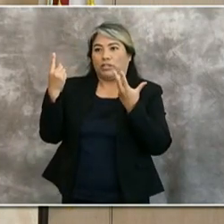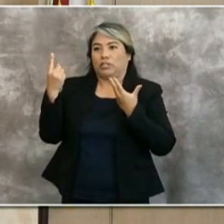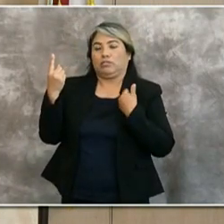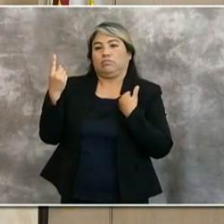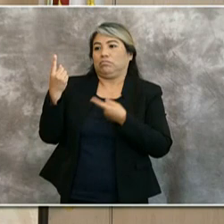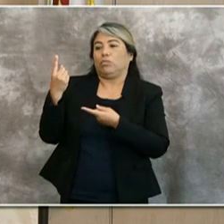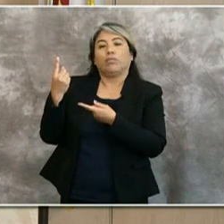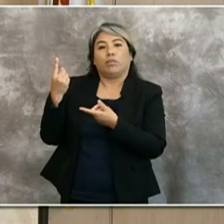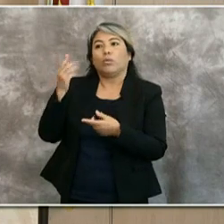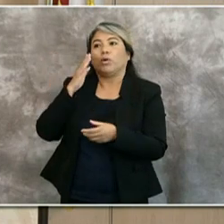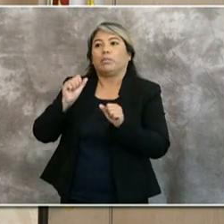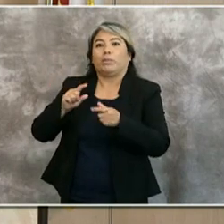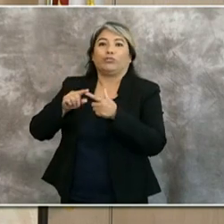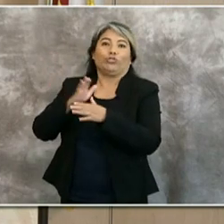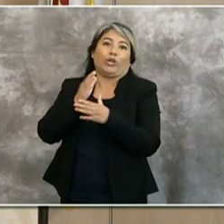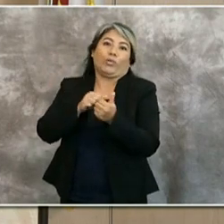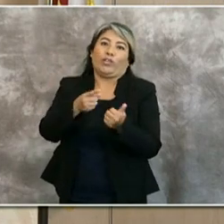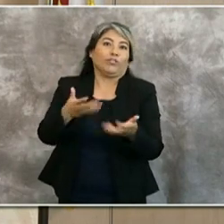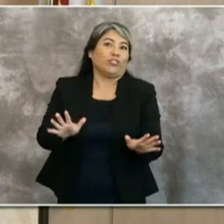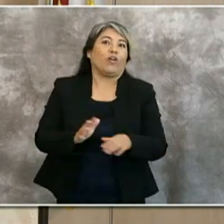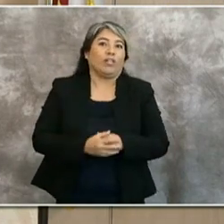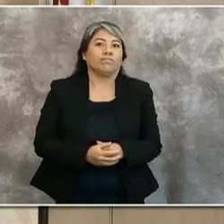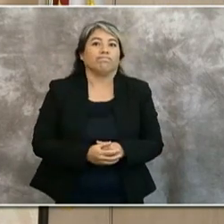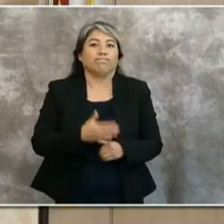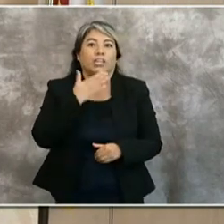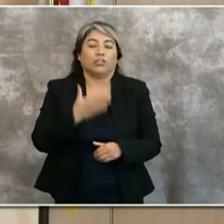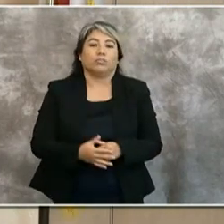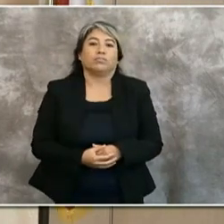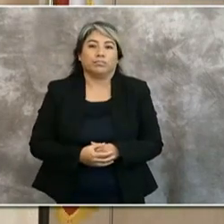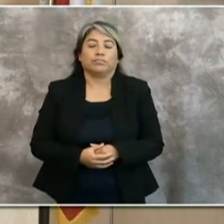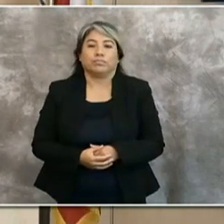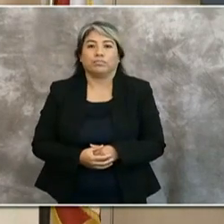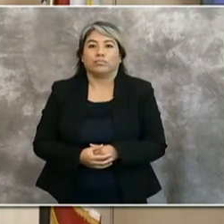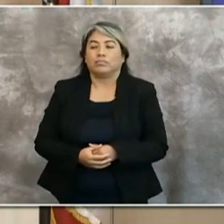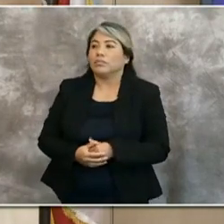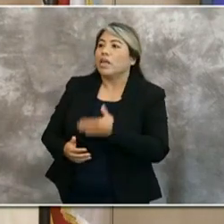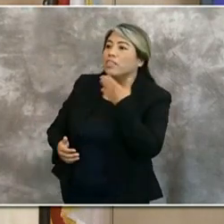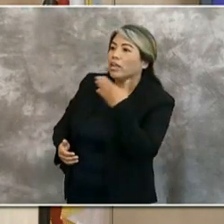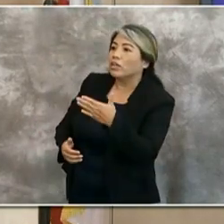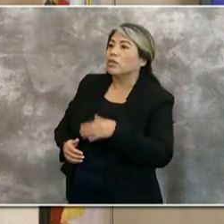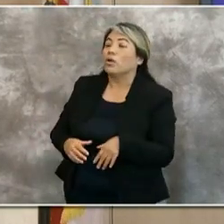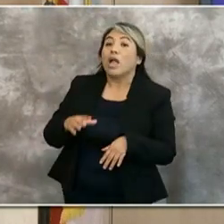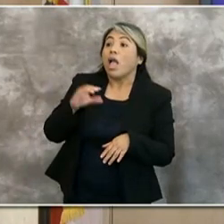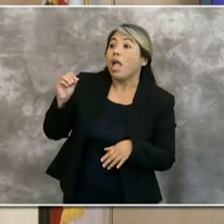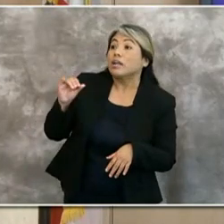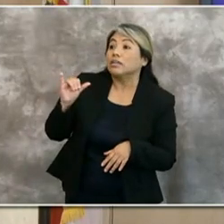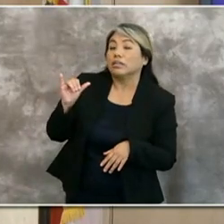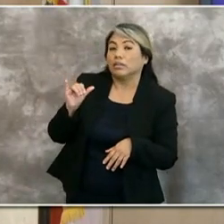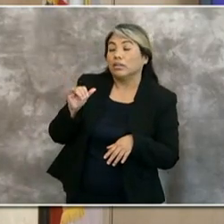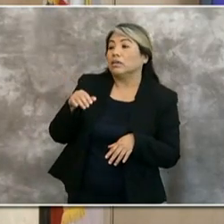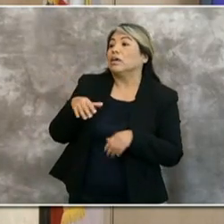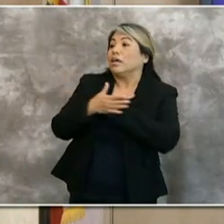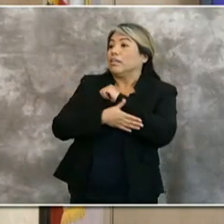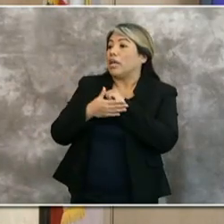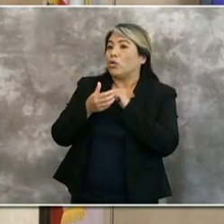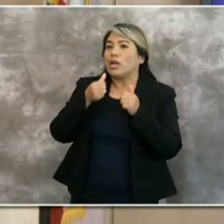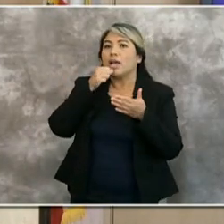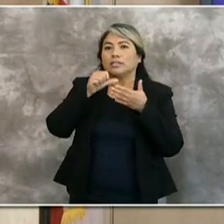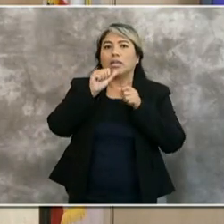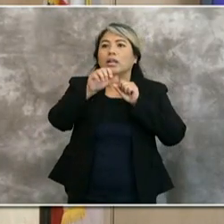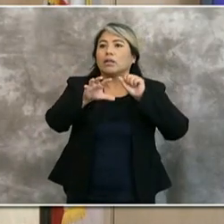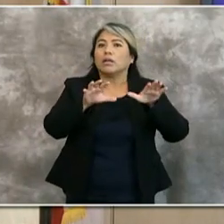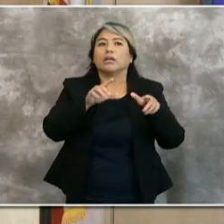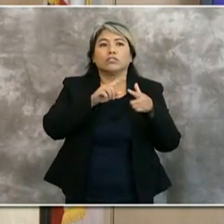we will be able to share with you. Thank you. Thank you. And the county has sent a number of those letters